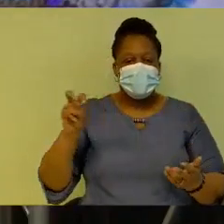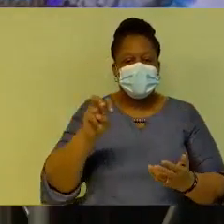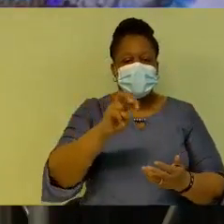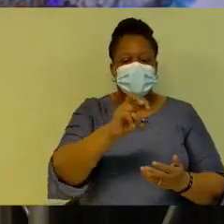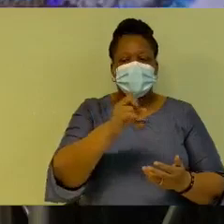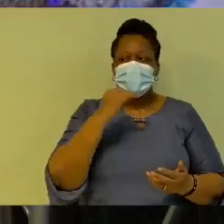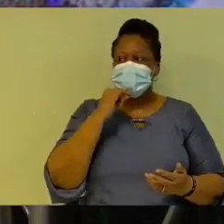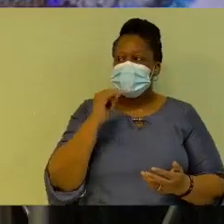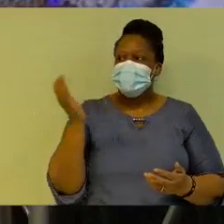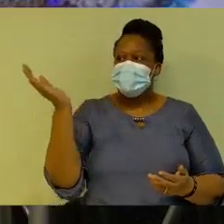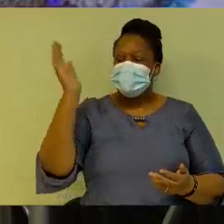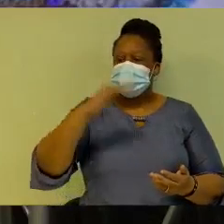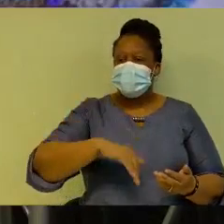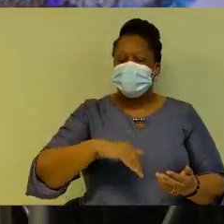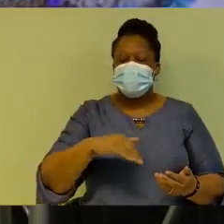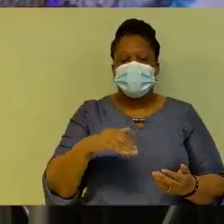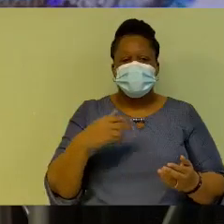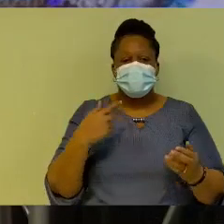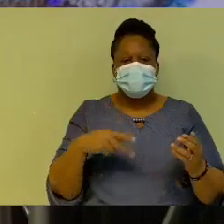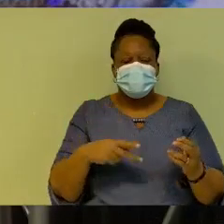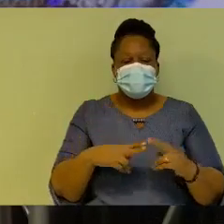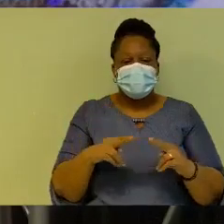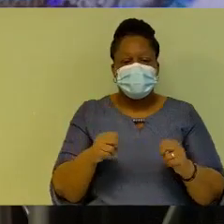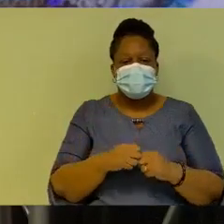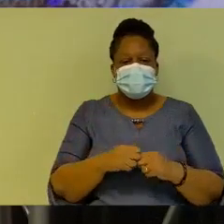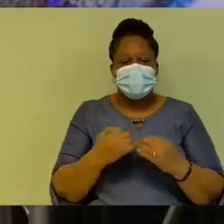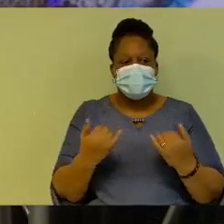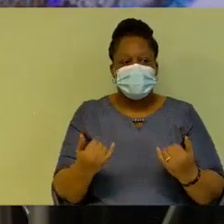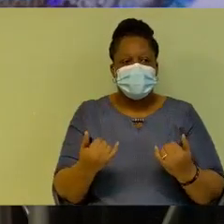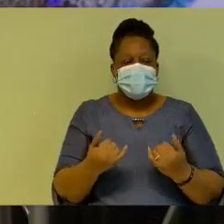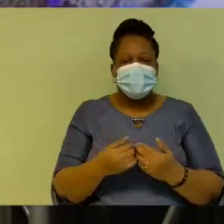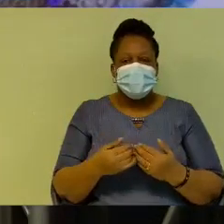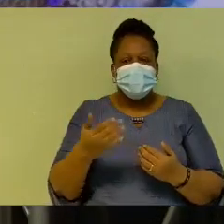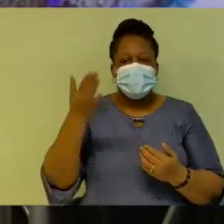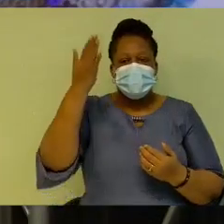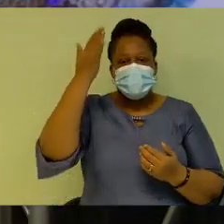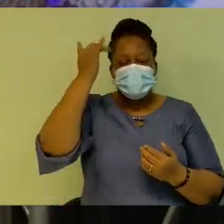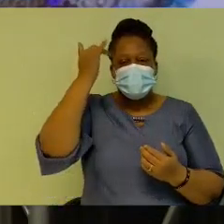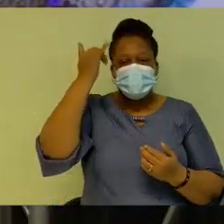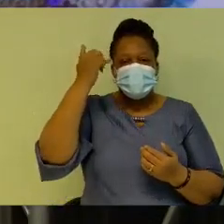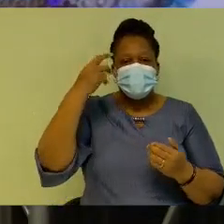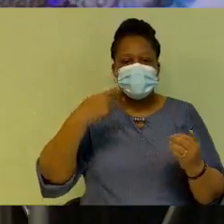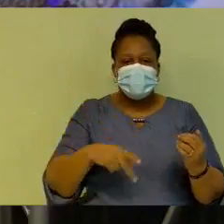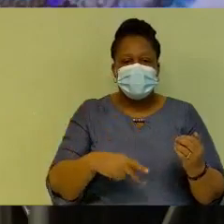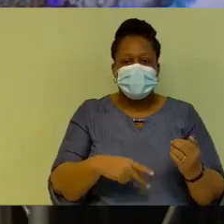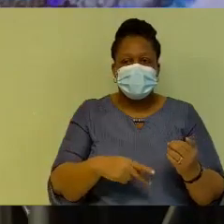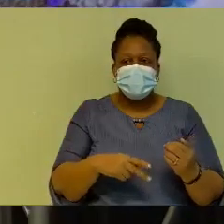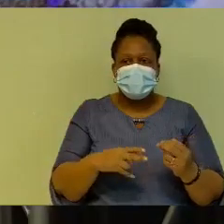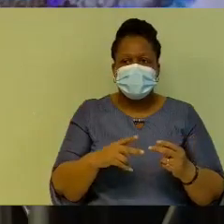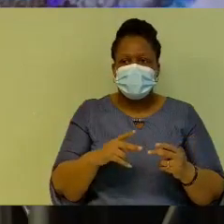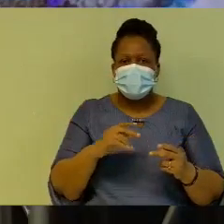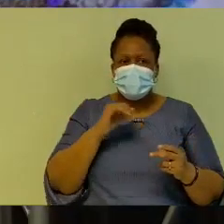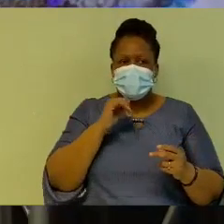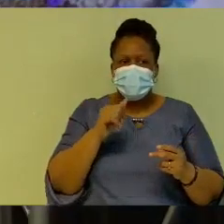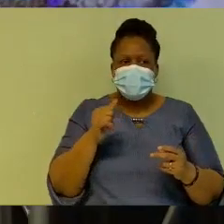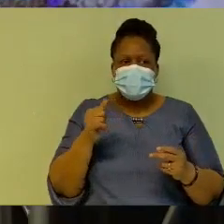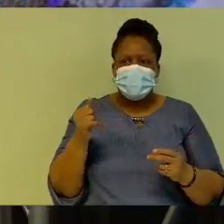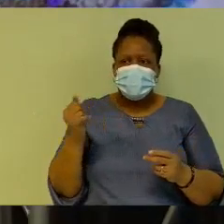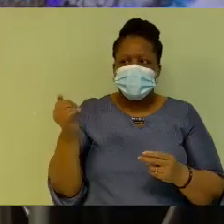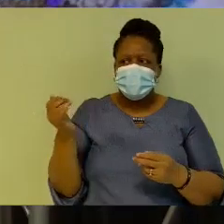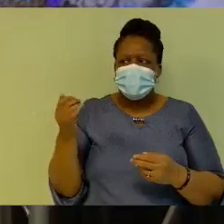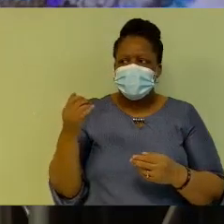moment. However, why will St. Kitts not make arrangements for its own citizens to